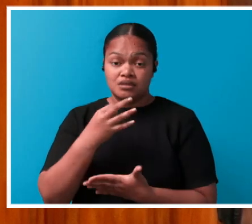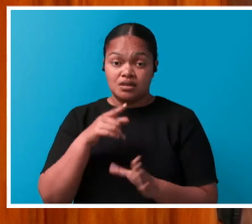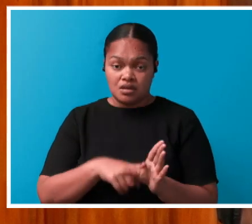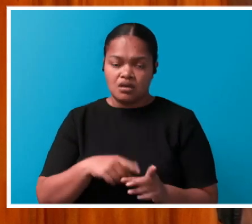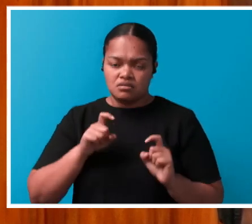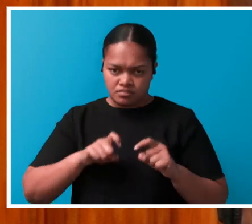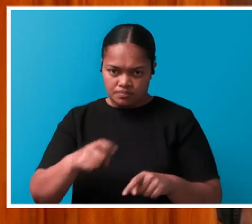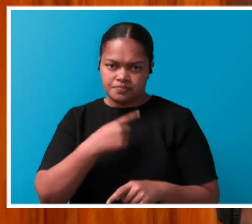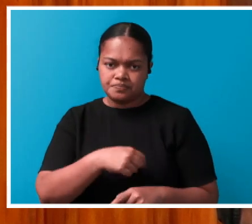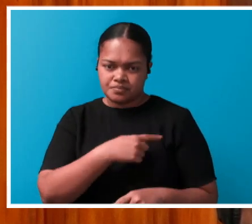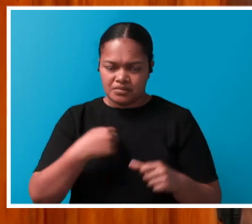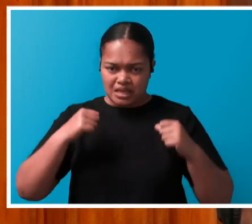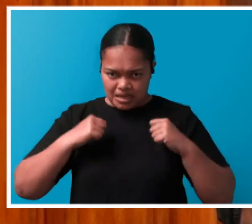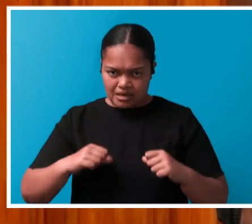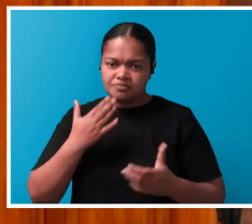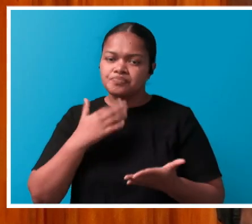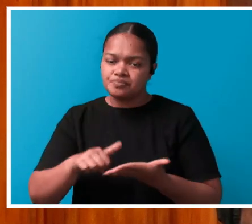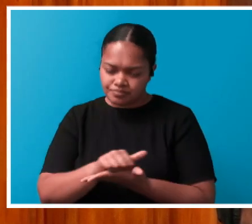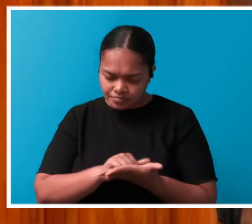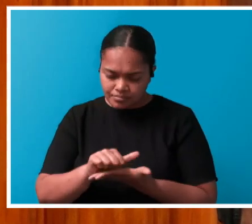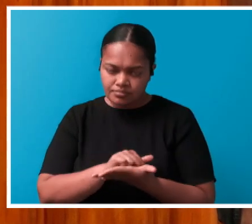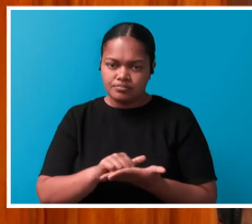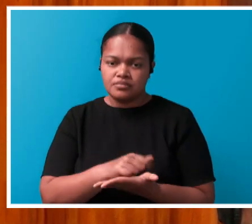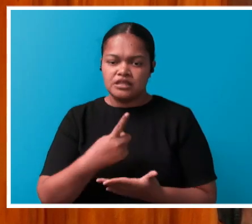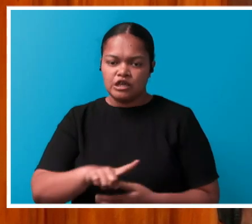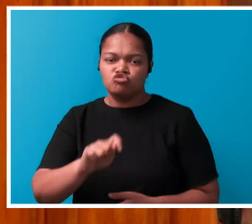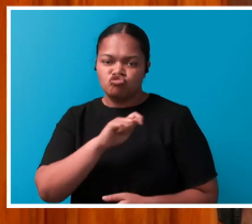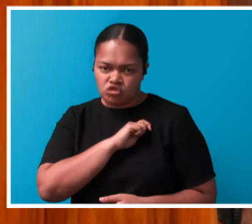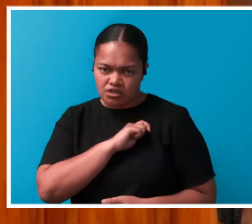to promoting healing, reconciliation, forgiveness, and trust to foster